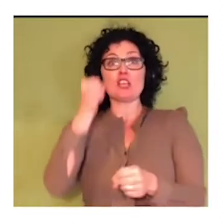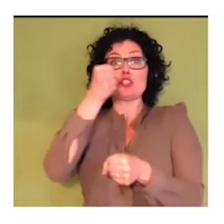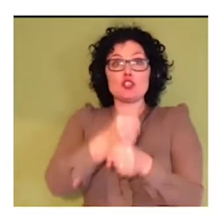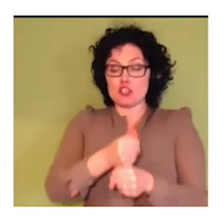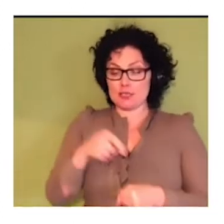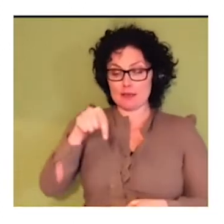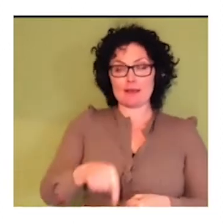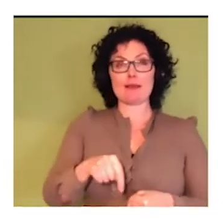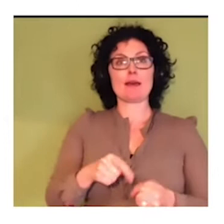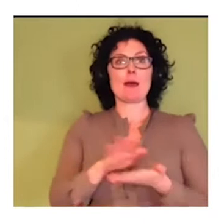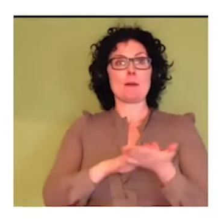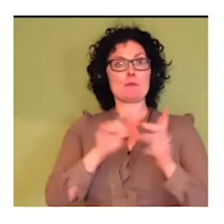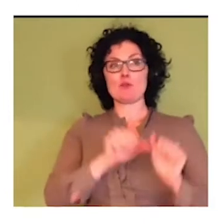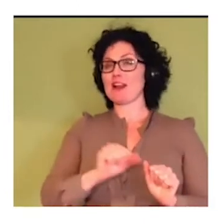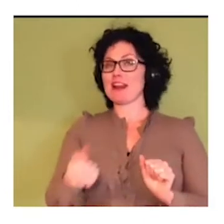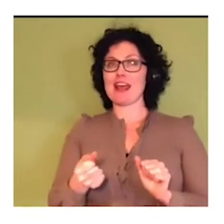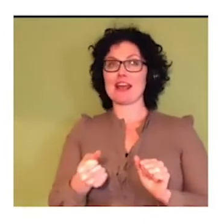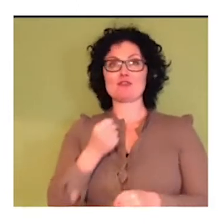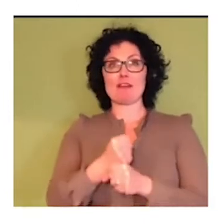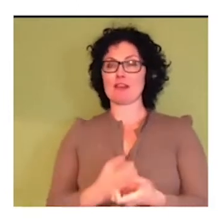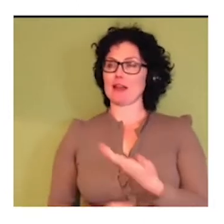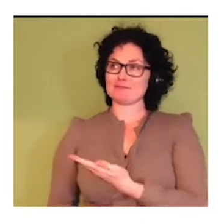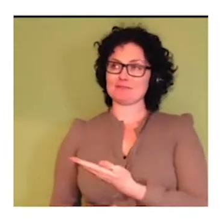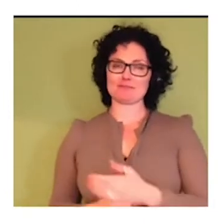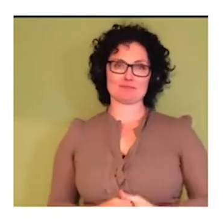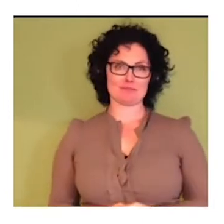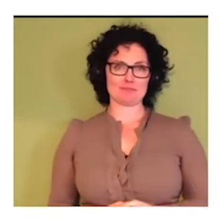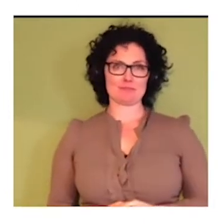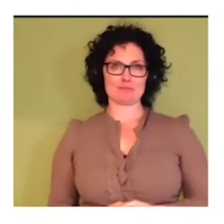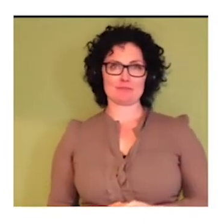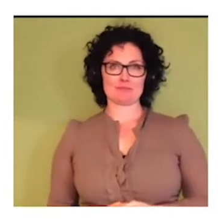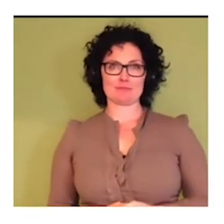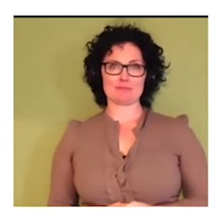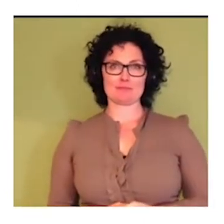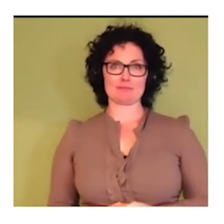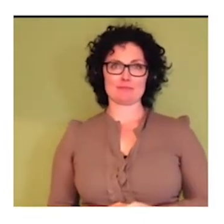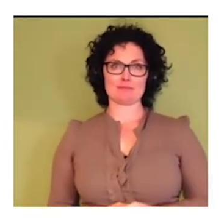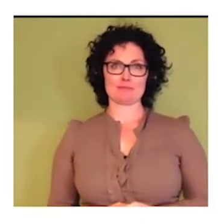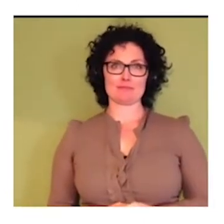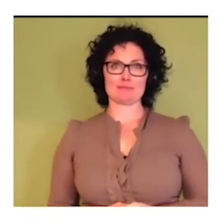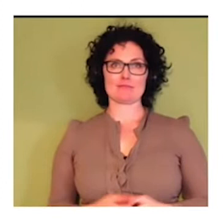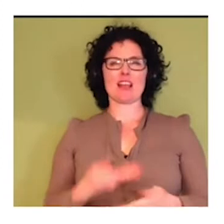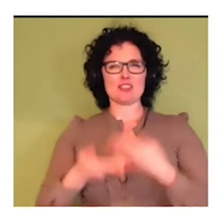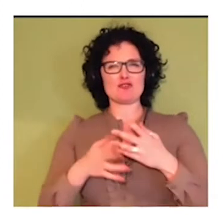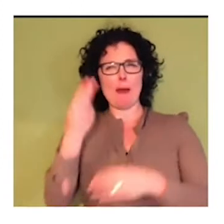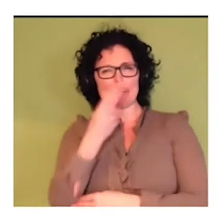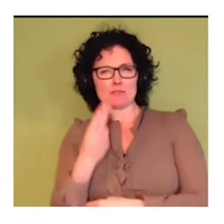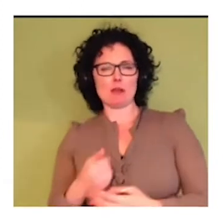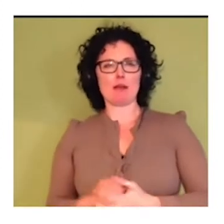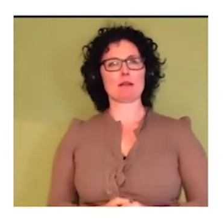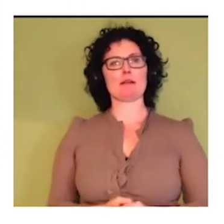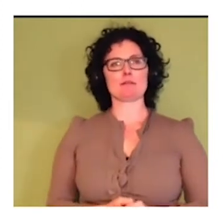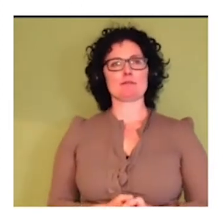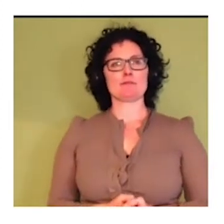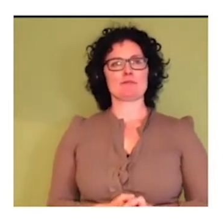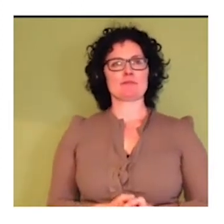bearded man wearing a white captain's uniform, standing on a ship with his arms crossed. And I'm going to move to the next graphic. Illustration of a weeping